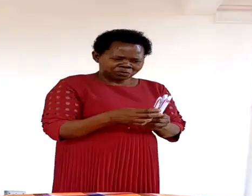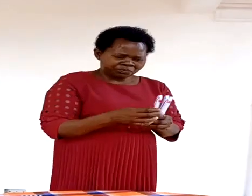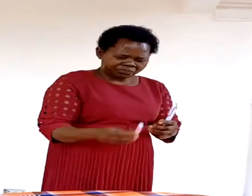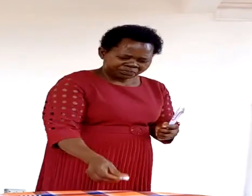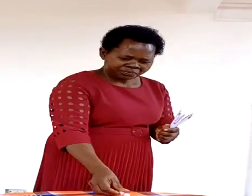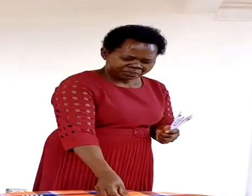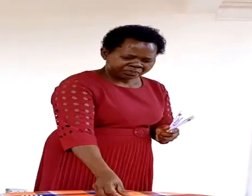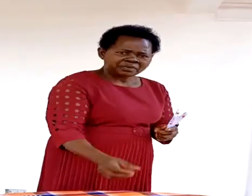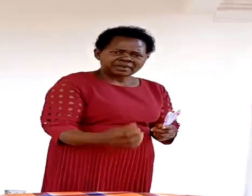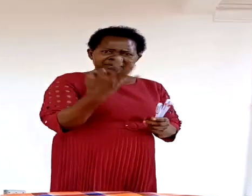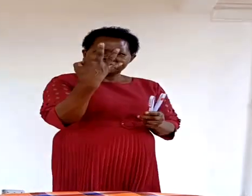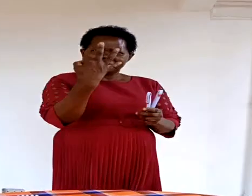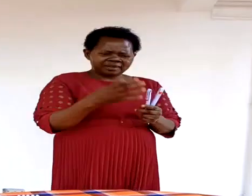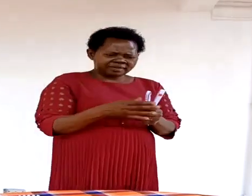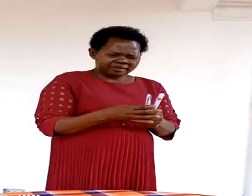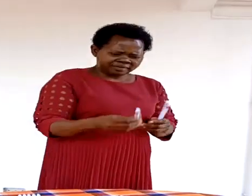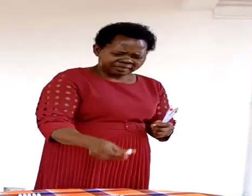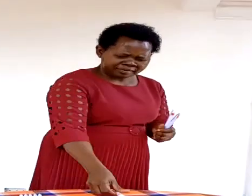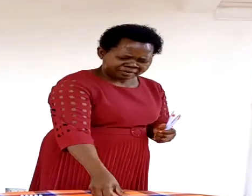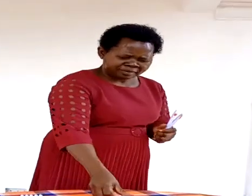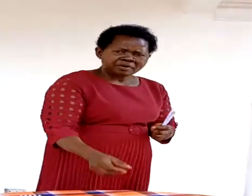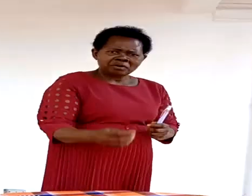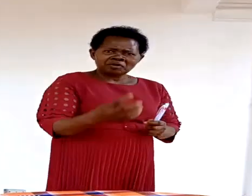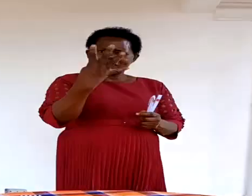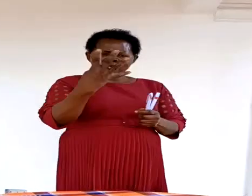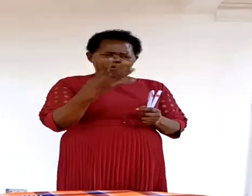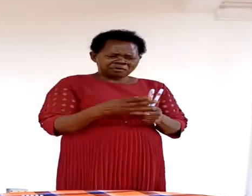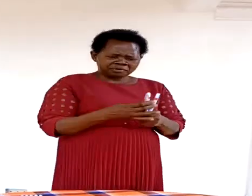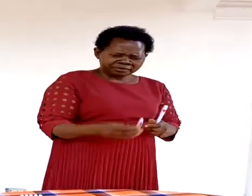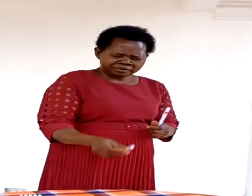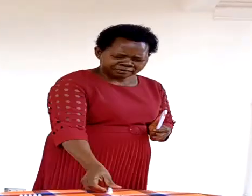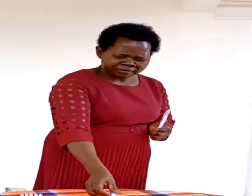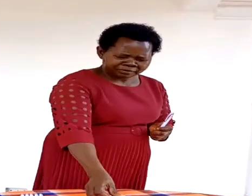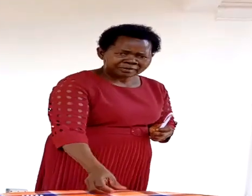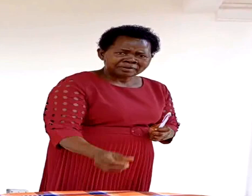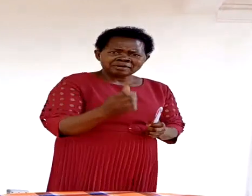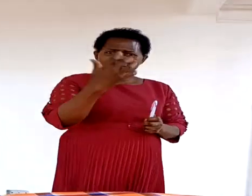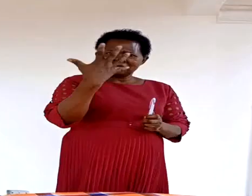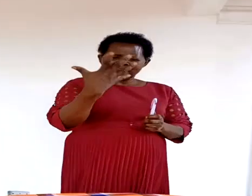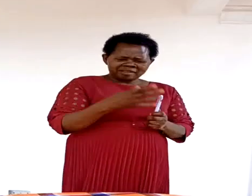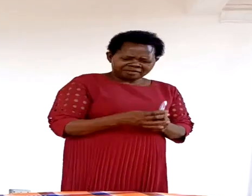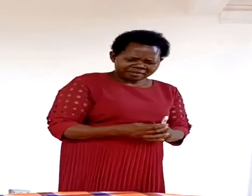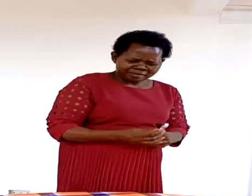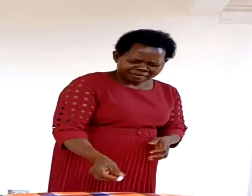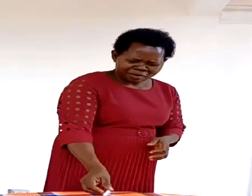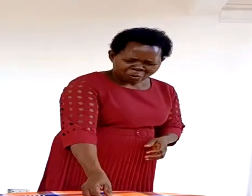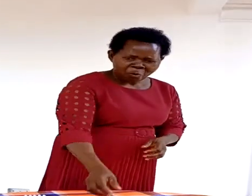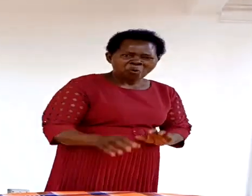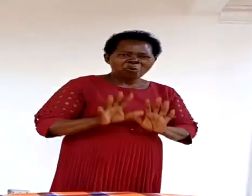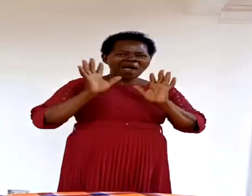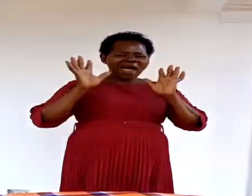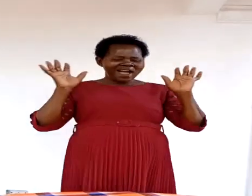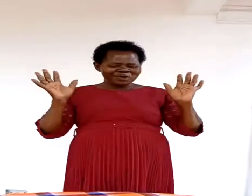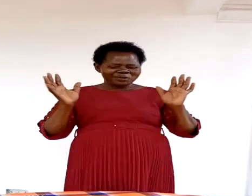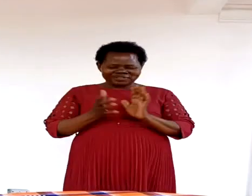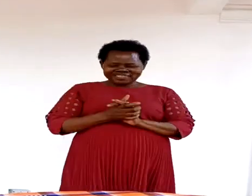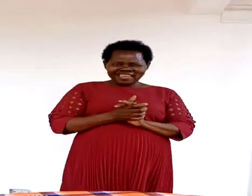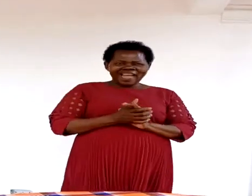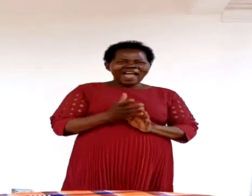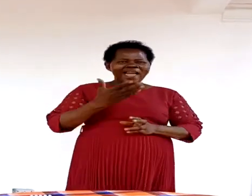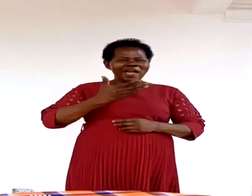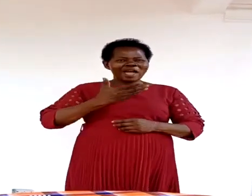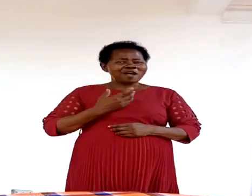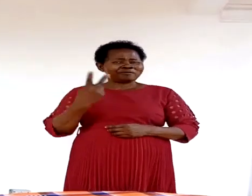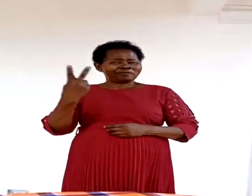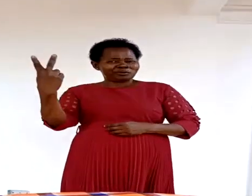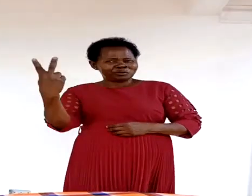One, two, three, four, and five.